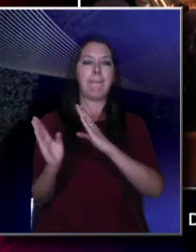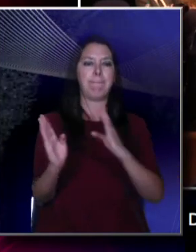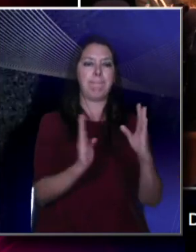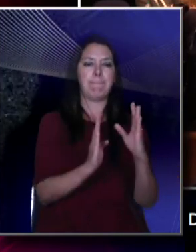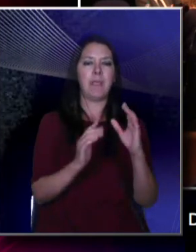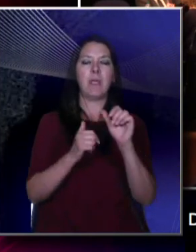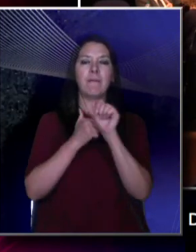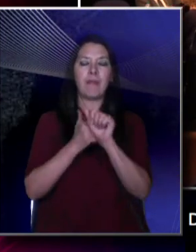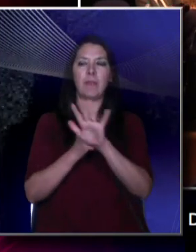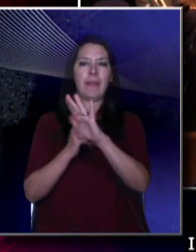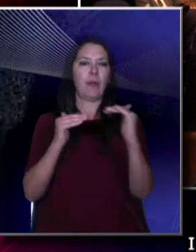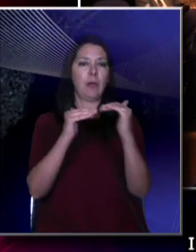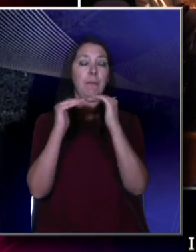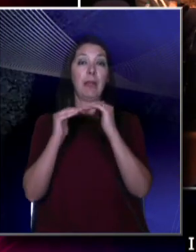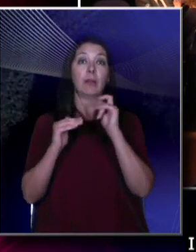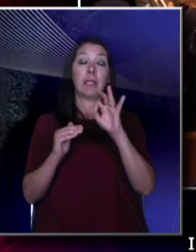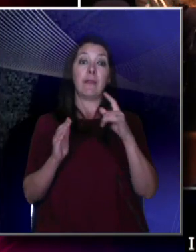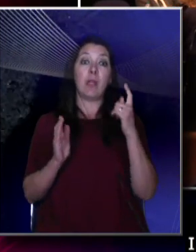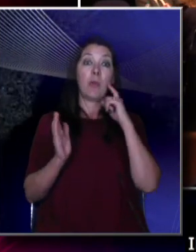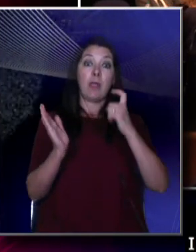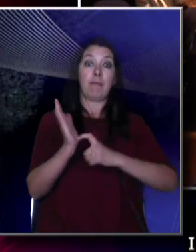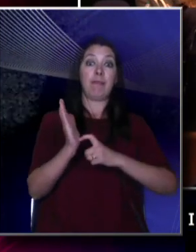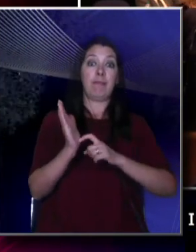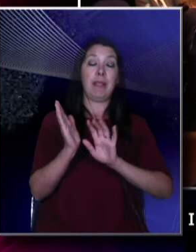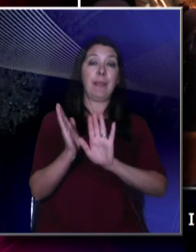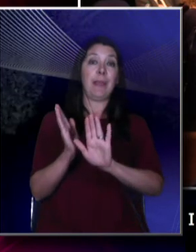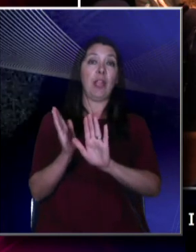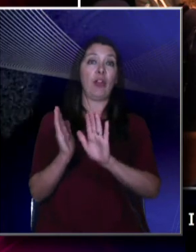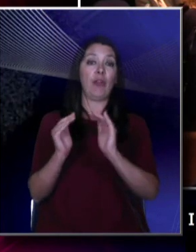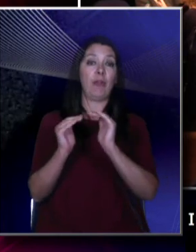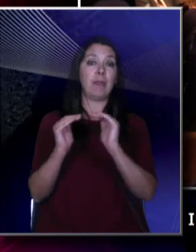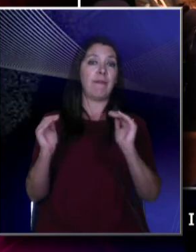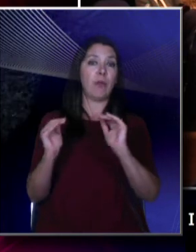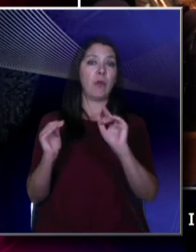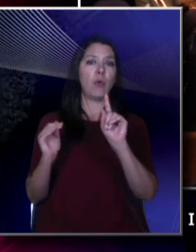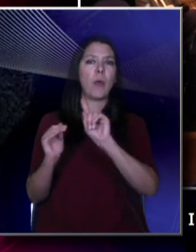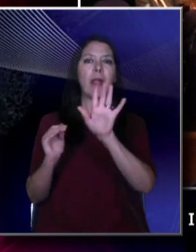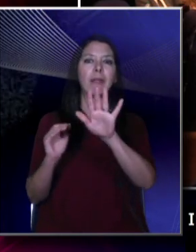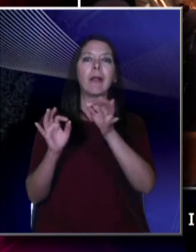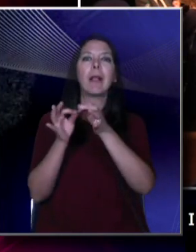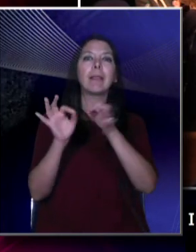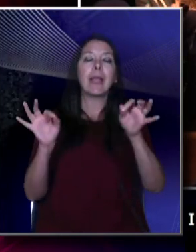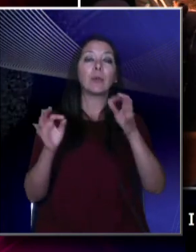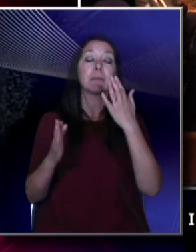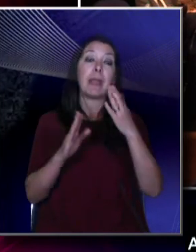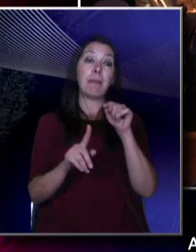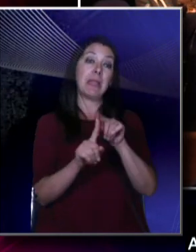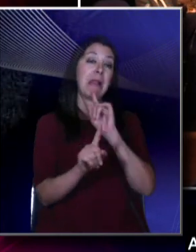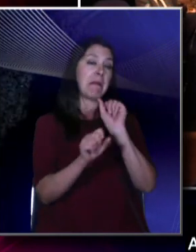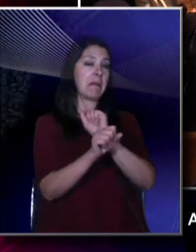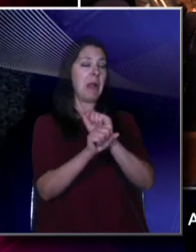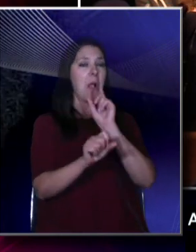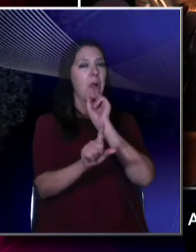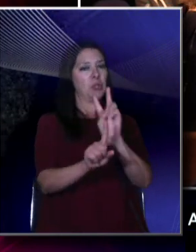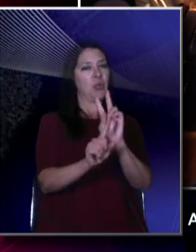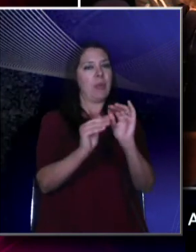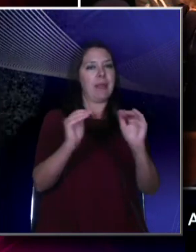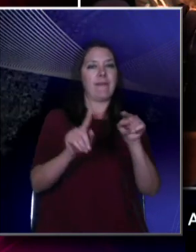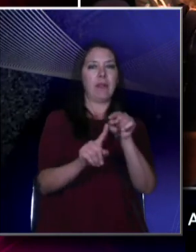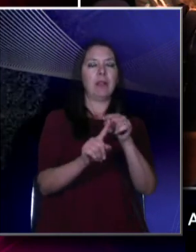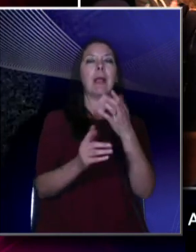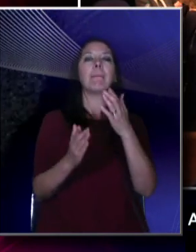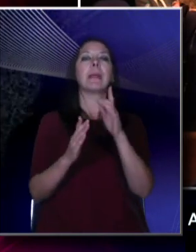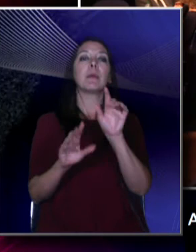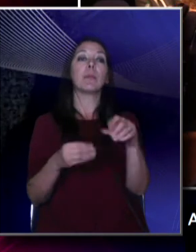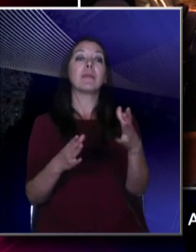they're identified at 4, but developmentally, language-wise, they're at 2, then they need services for birth